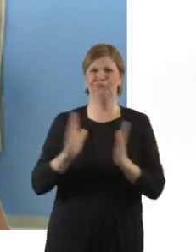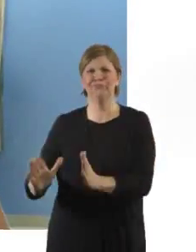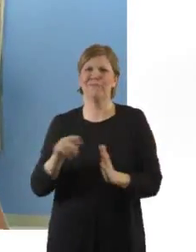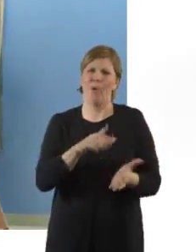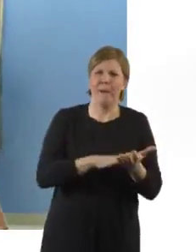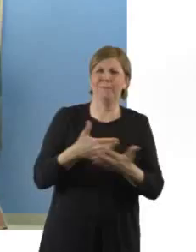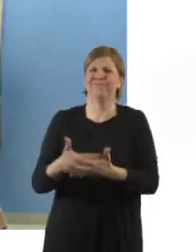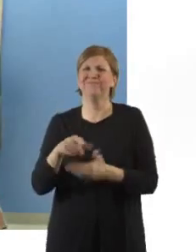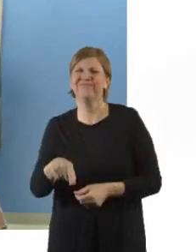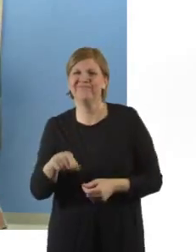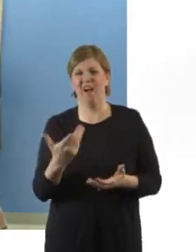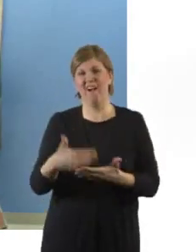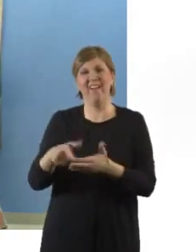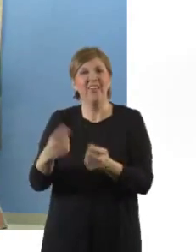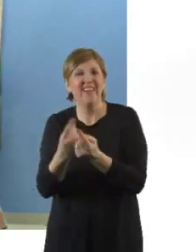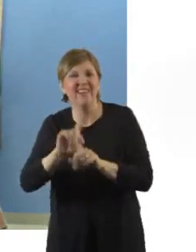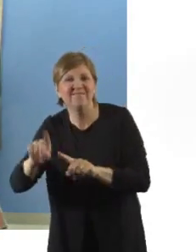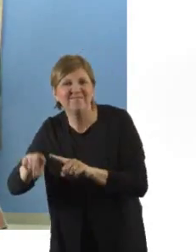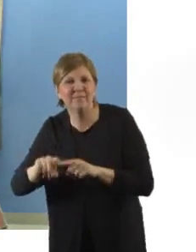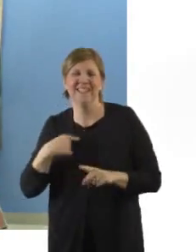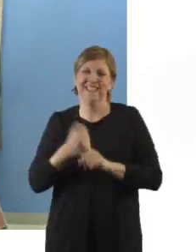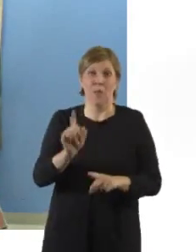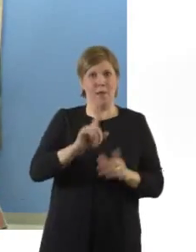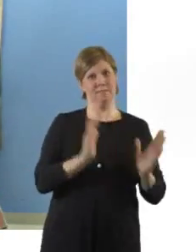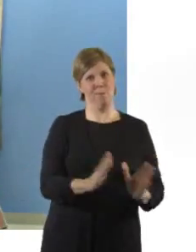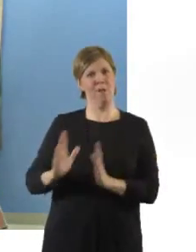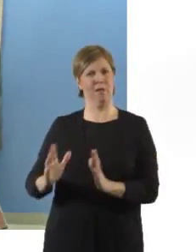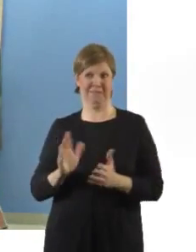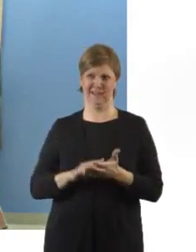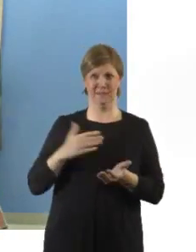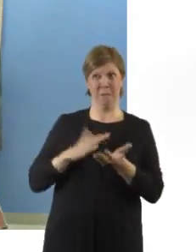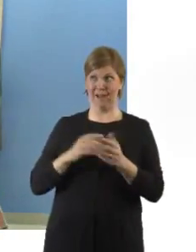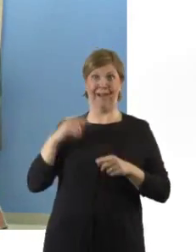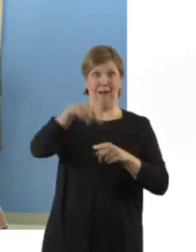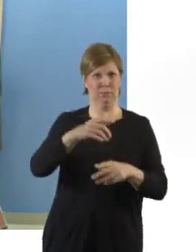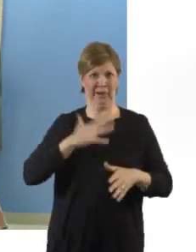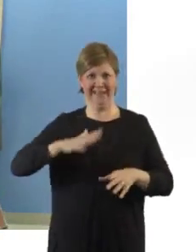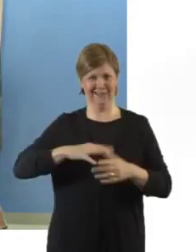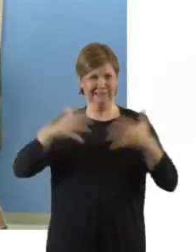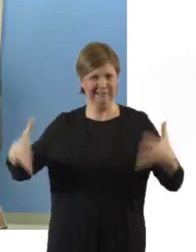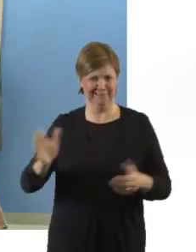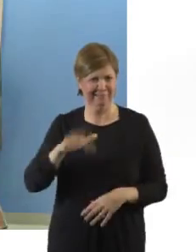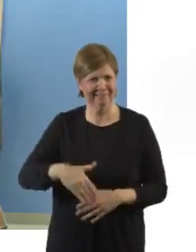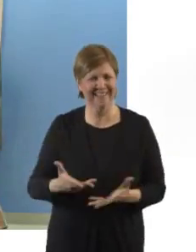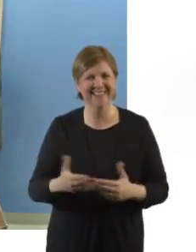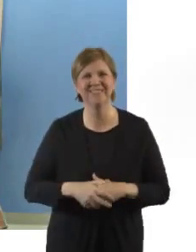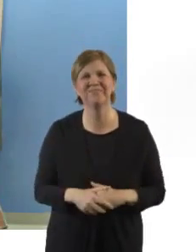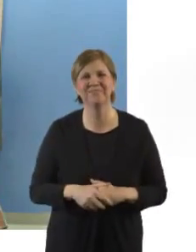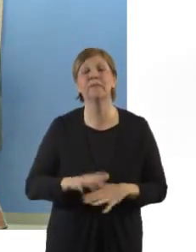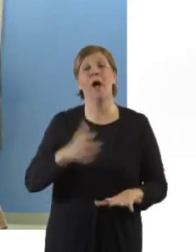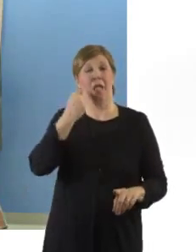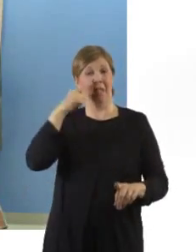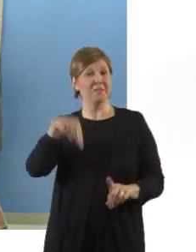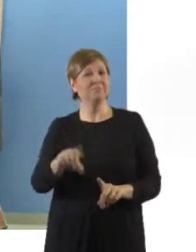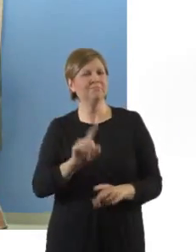Mums won't really need an awful lot while they're in. So we'll have a wee look. And it's important that mum brings her handheld pregnancy record,